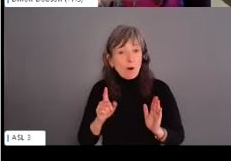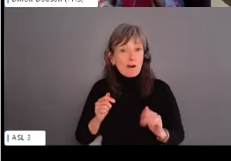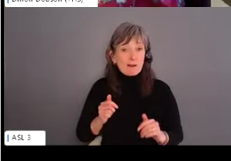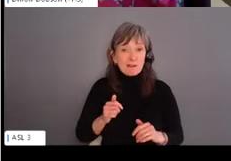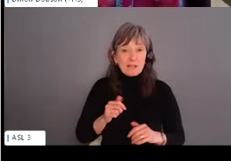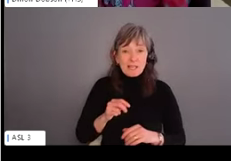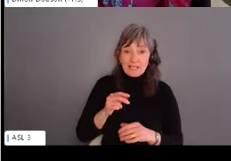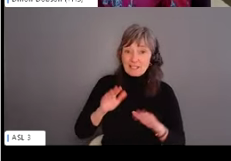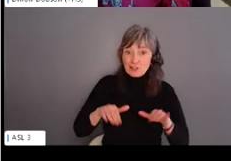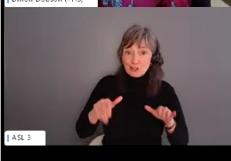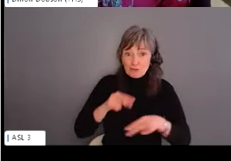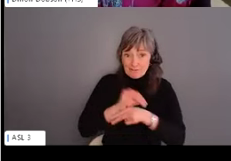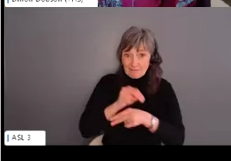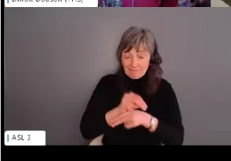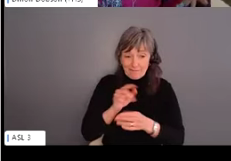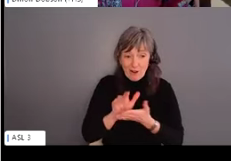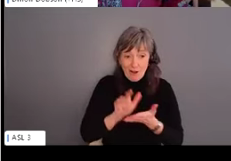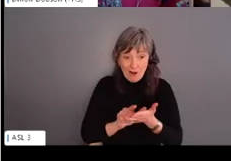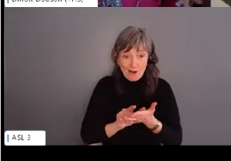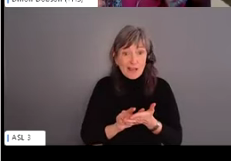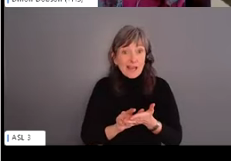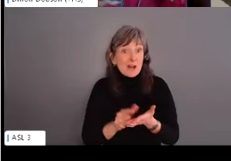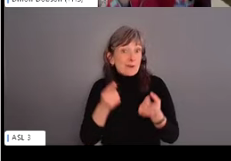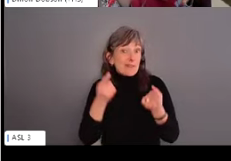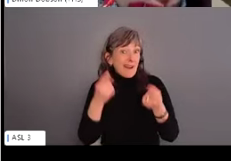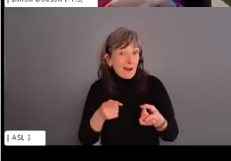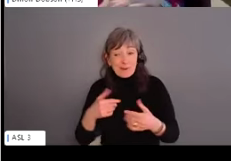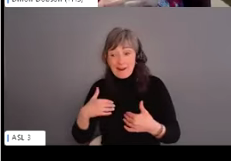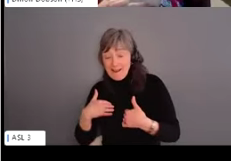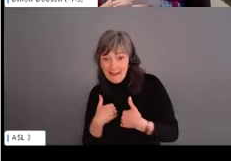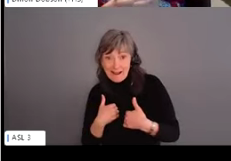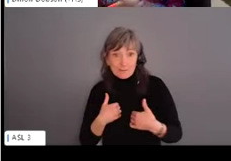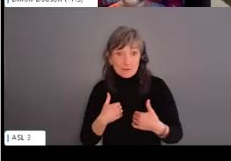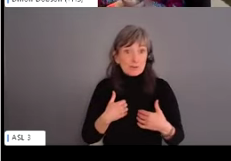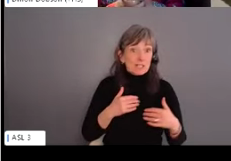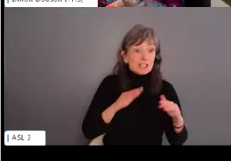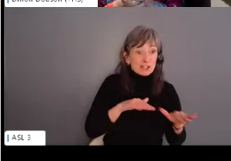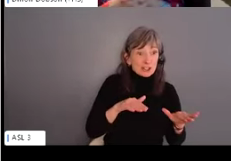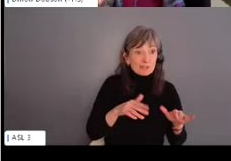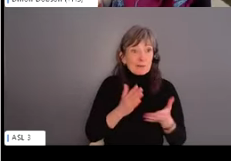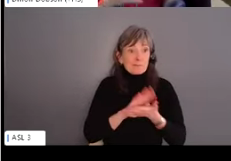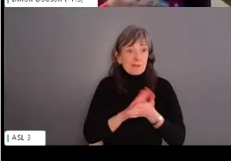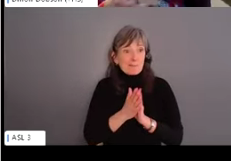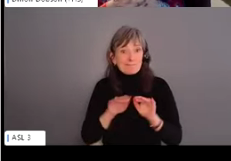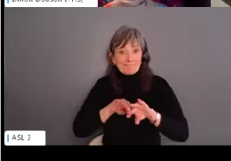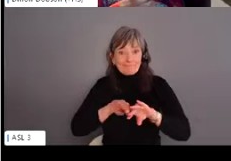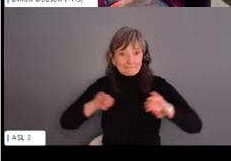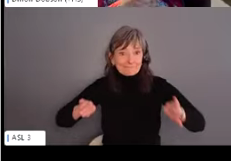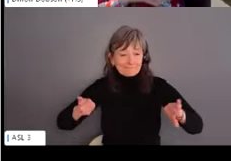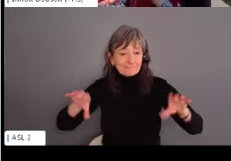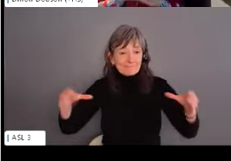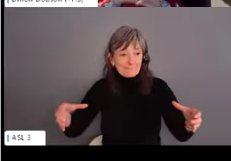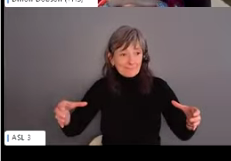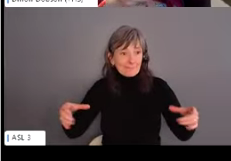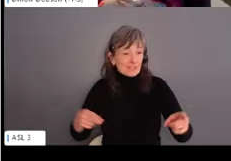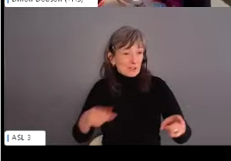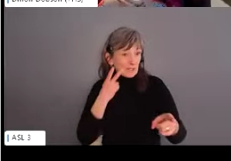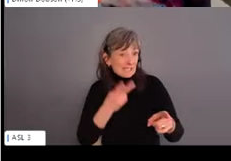occurred, then the two industries became siloed. And you'll see on the screen there that photo of that gentleman that's down by City